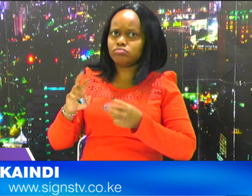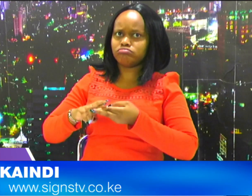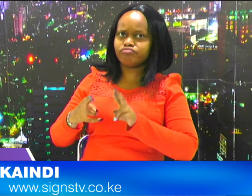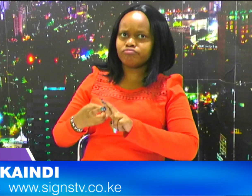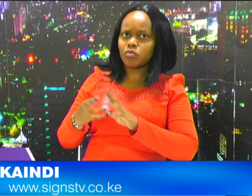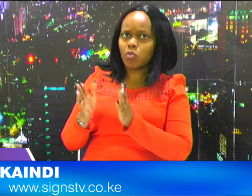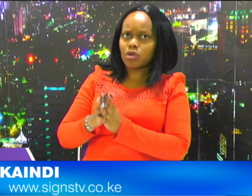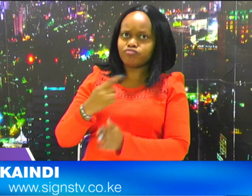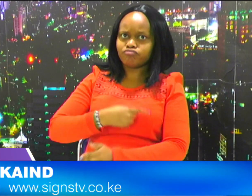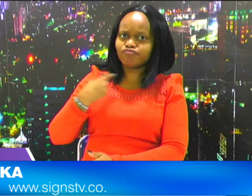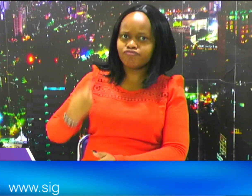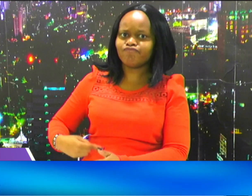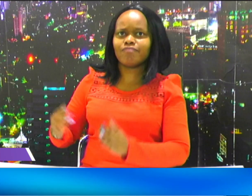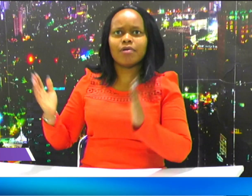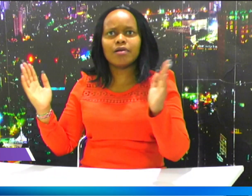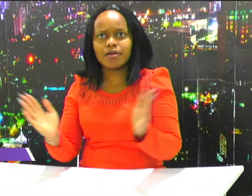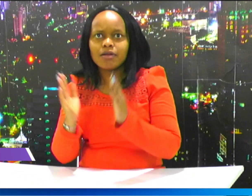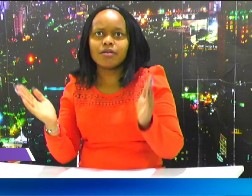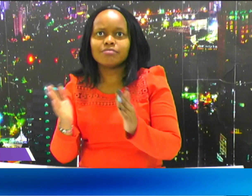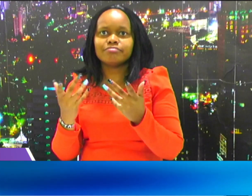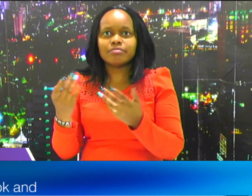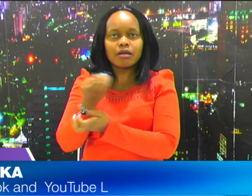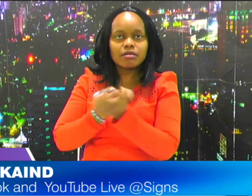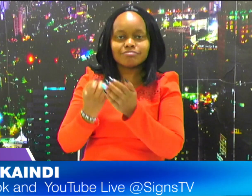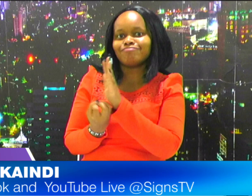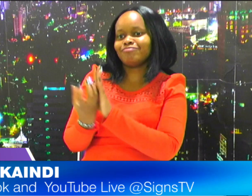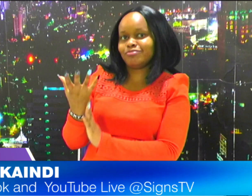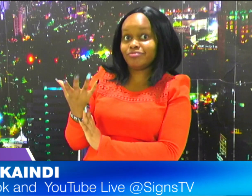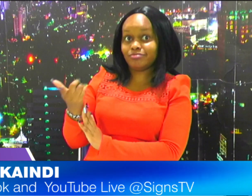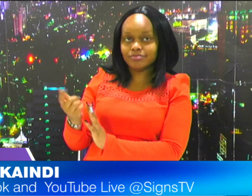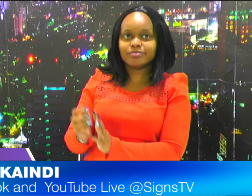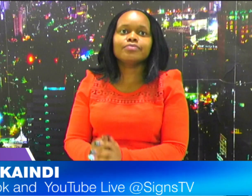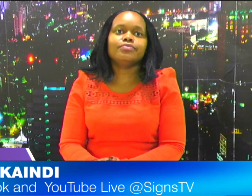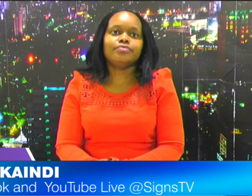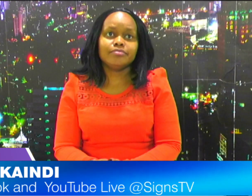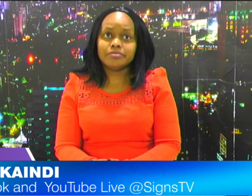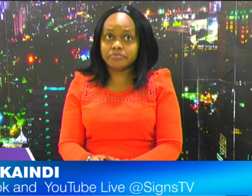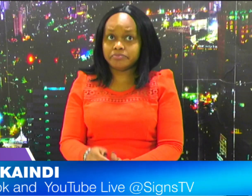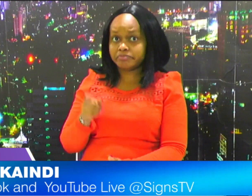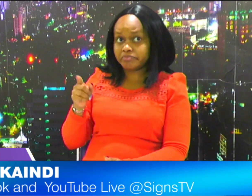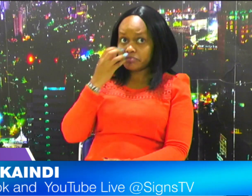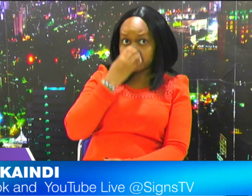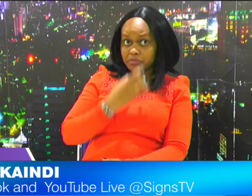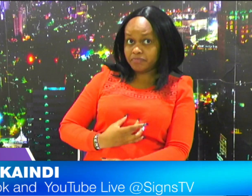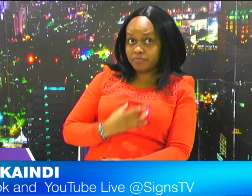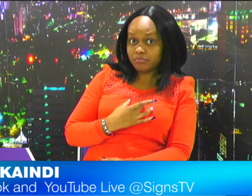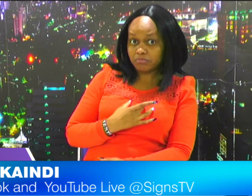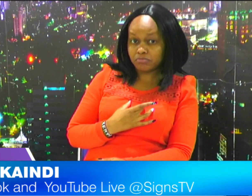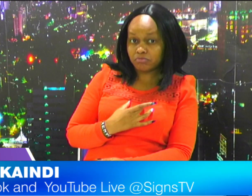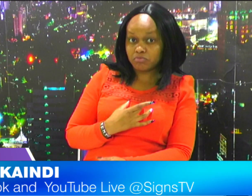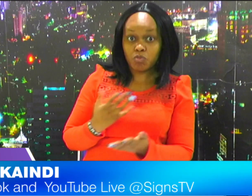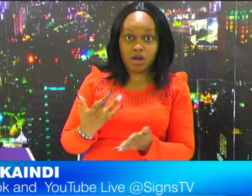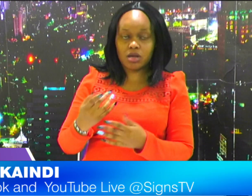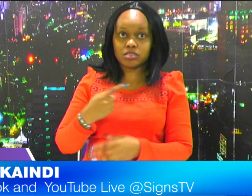President William Ruto has reaffirmed Kenya's commitment to strengthening ties with China to